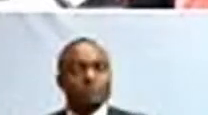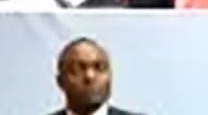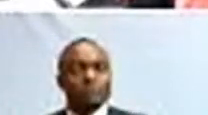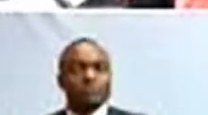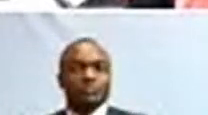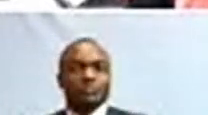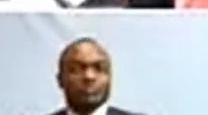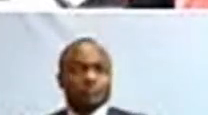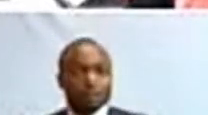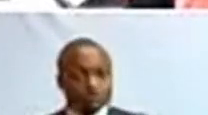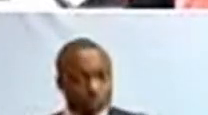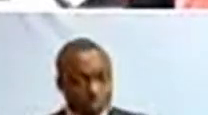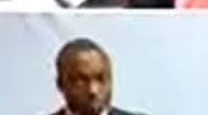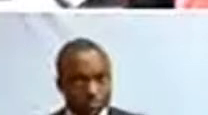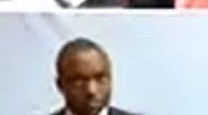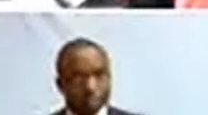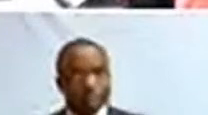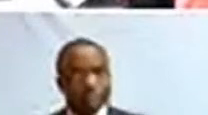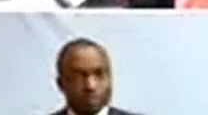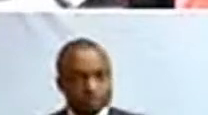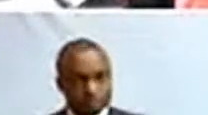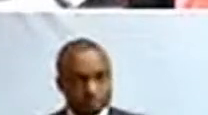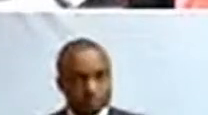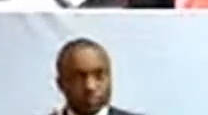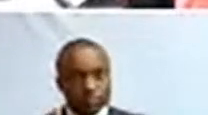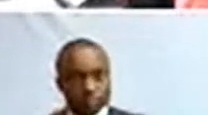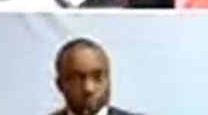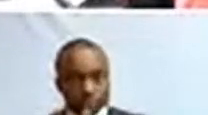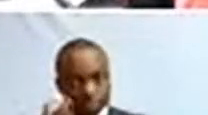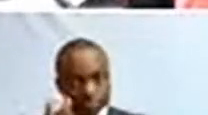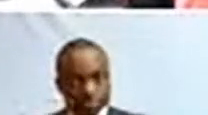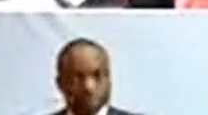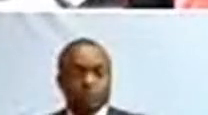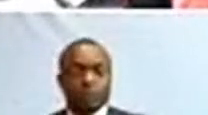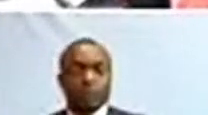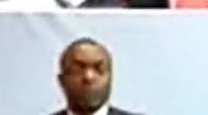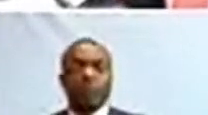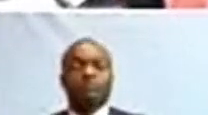Chair, in December 2023.